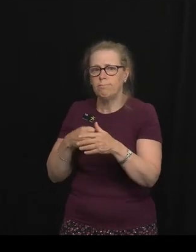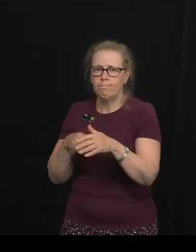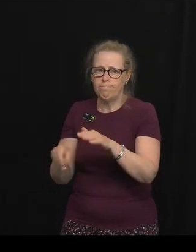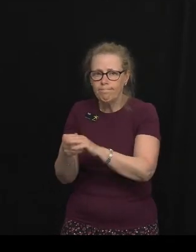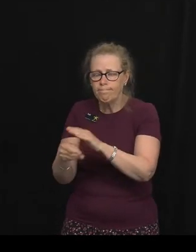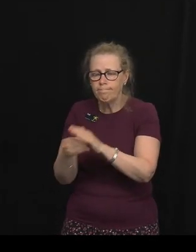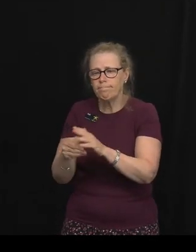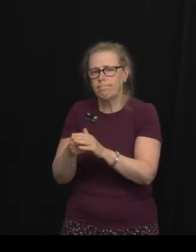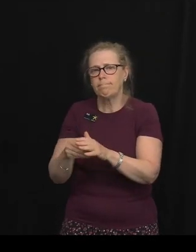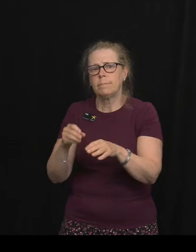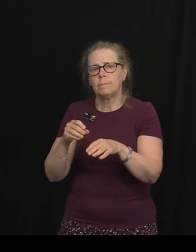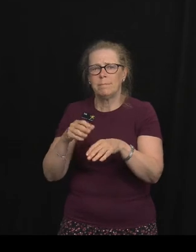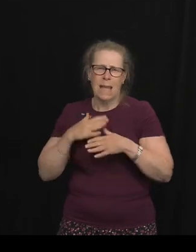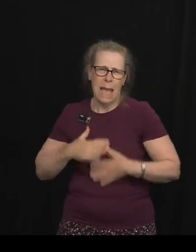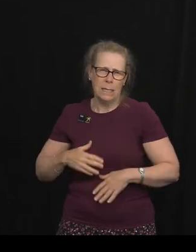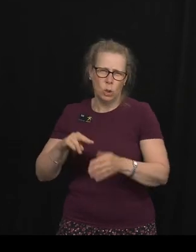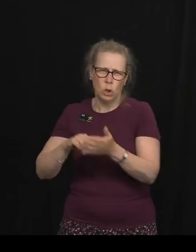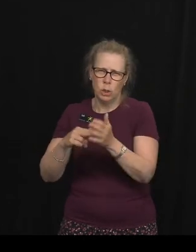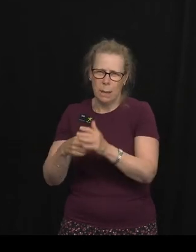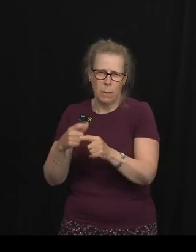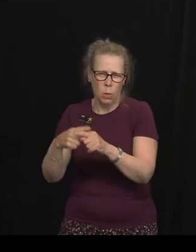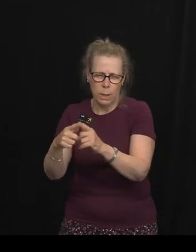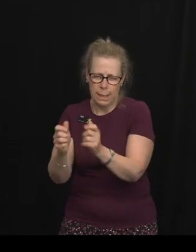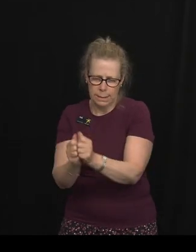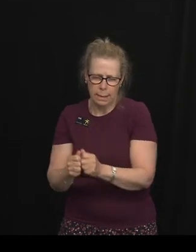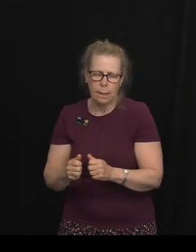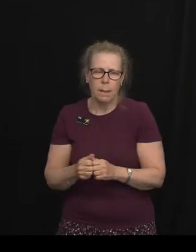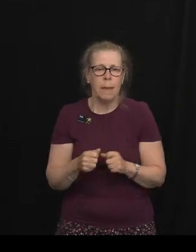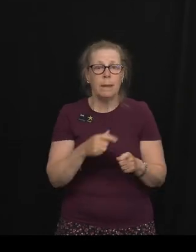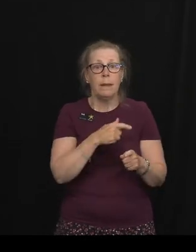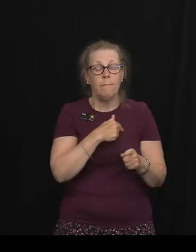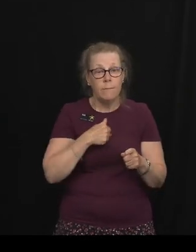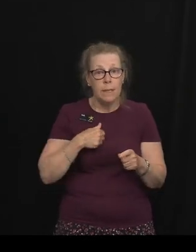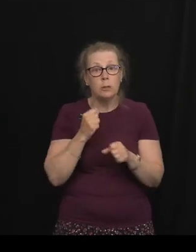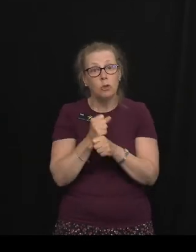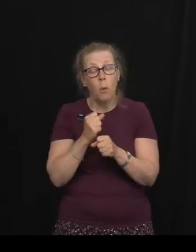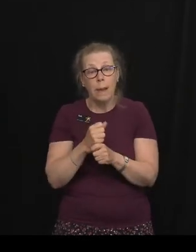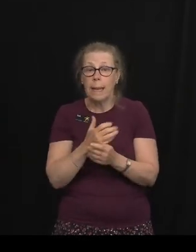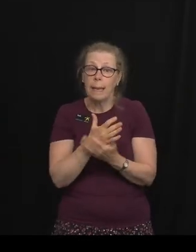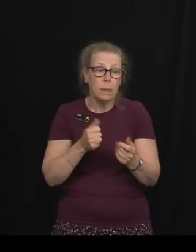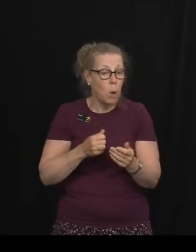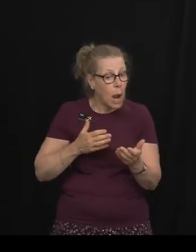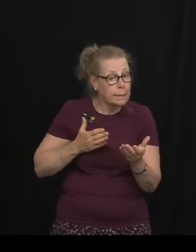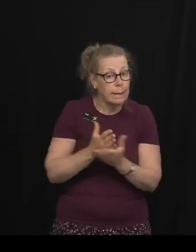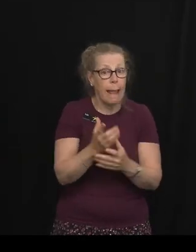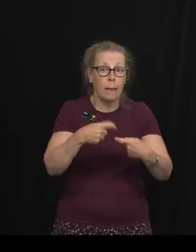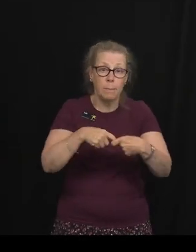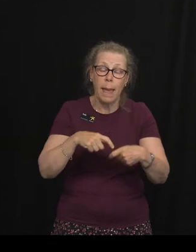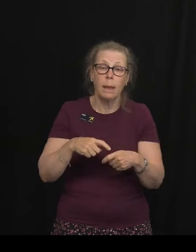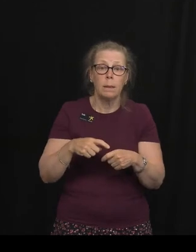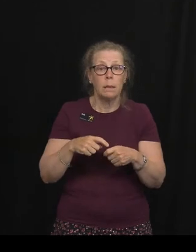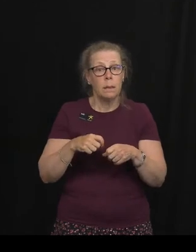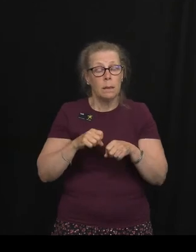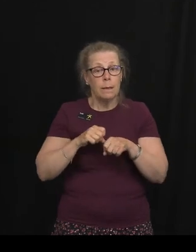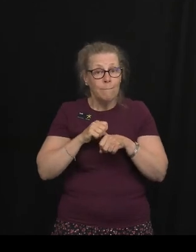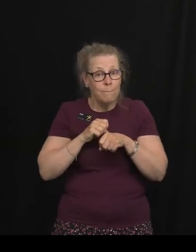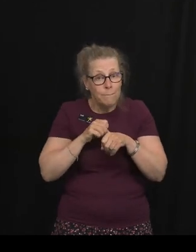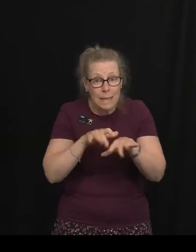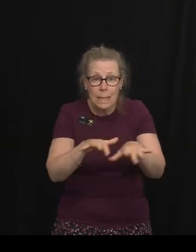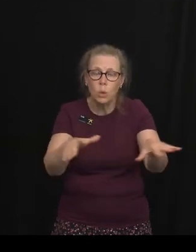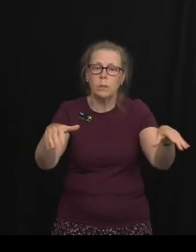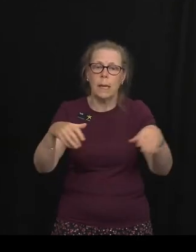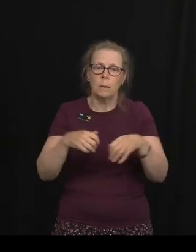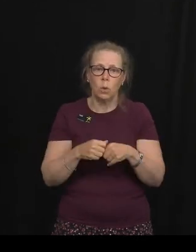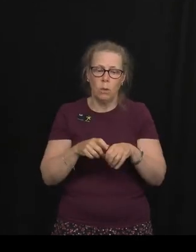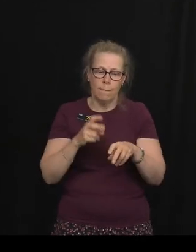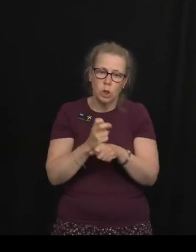ways. But apart from working directly with the virus or with stopping and stopping the spread of COVID,